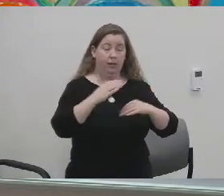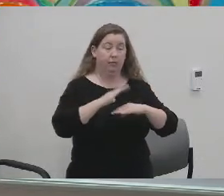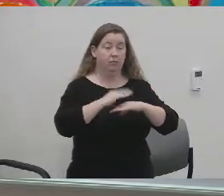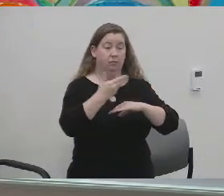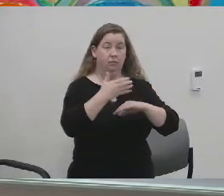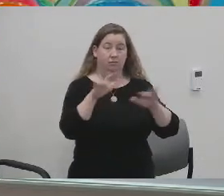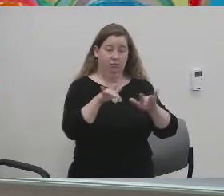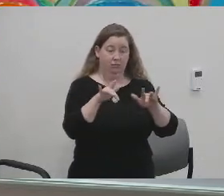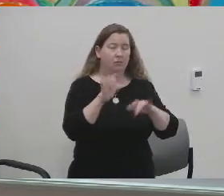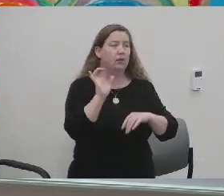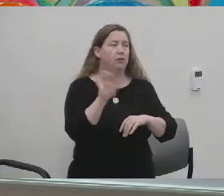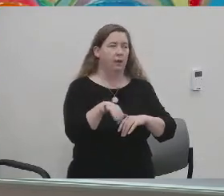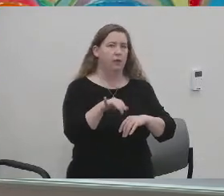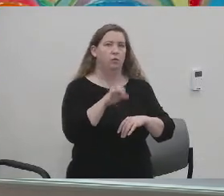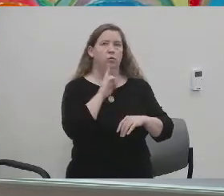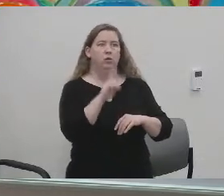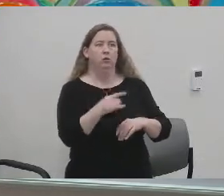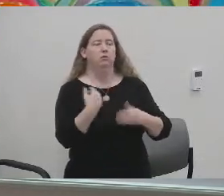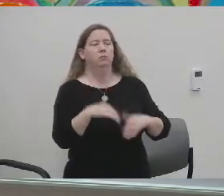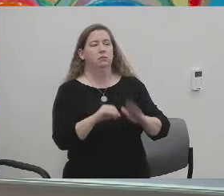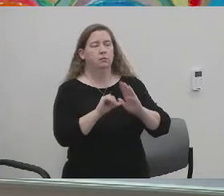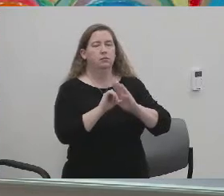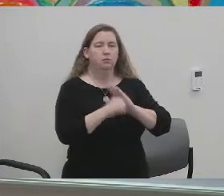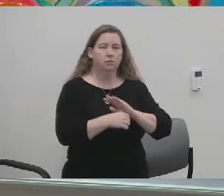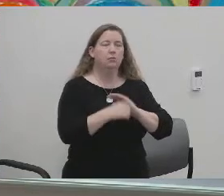light on the importance of that. So.